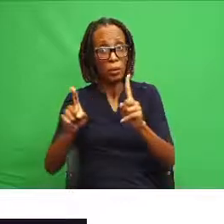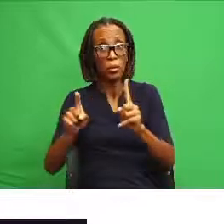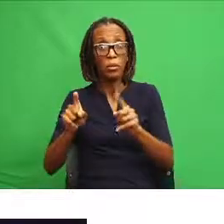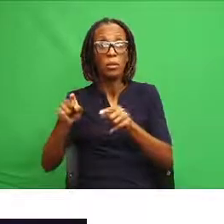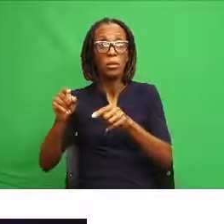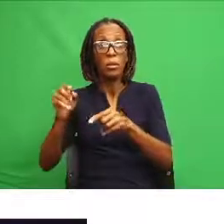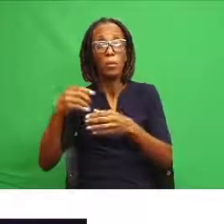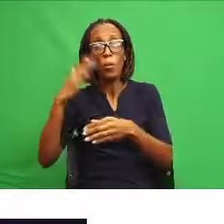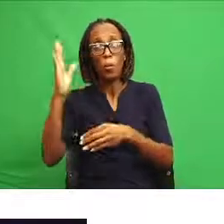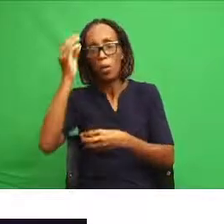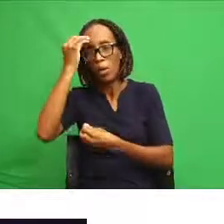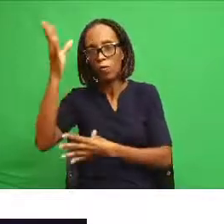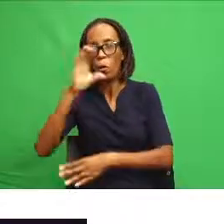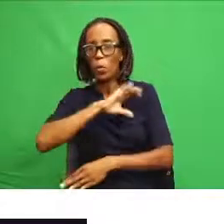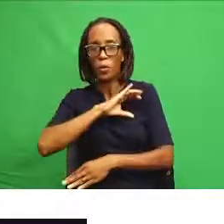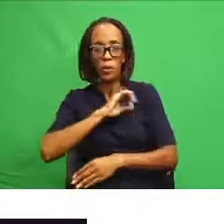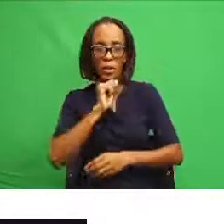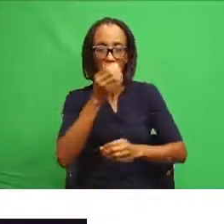Police Service.